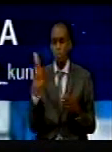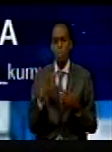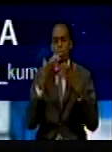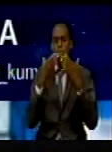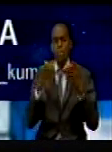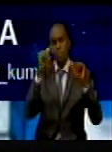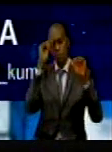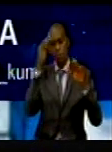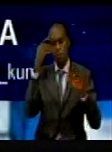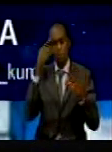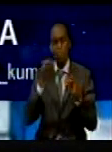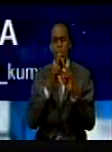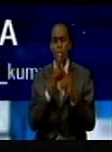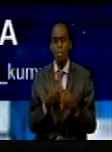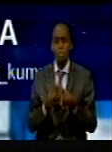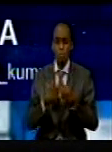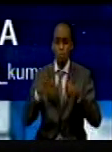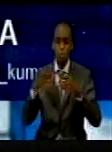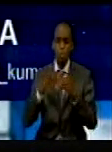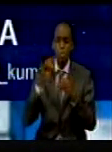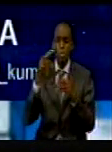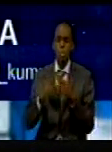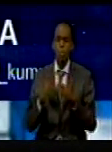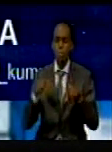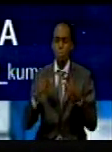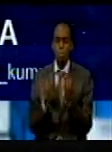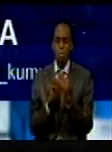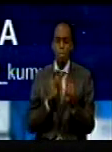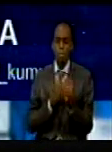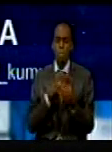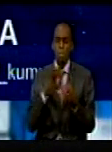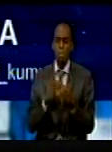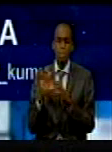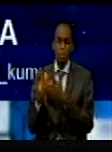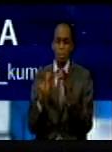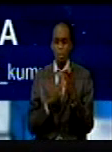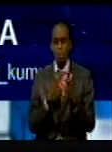We go in your name, go with us. Thank you, Lord. In